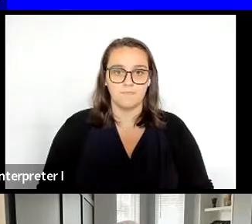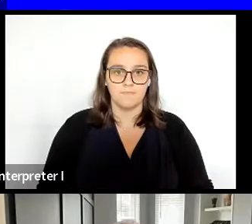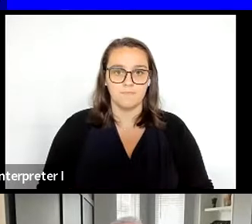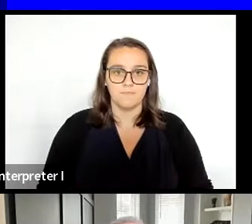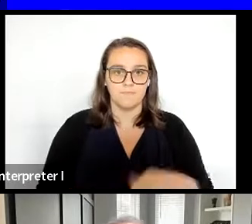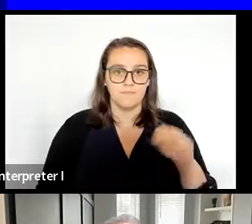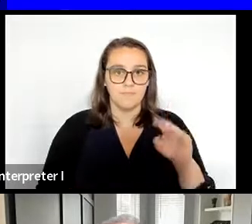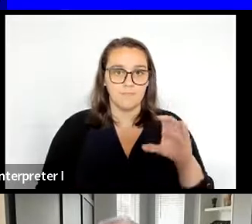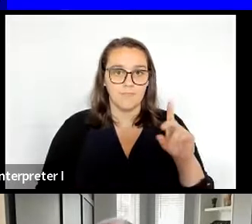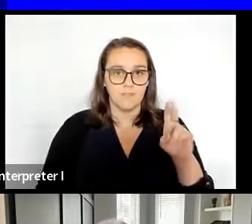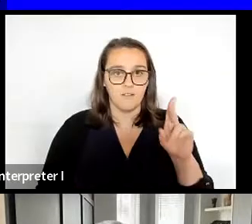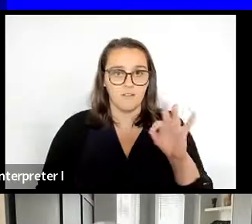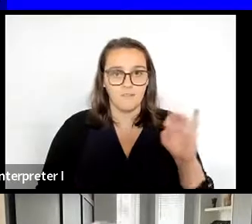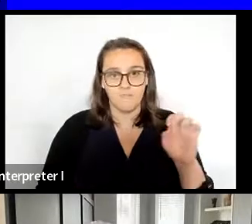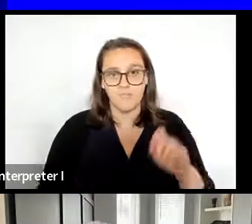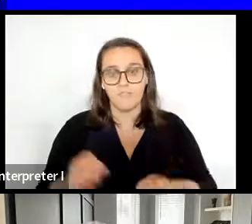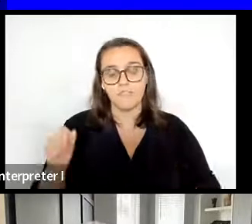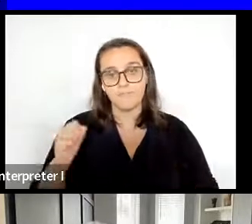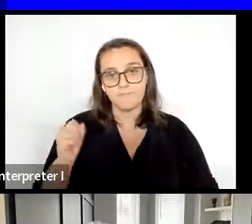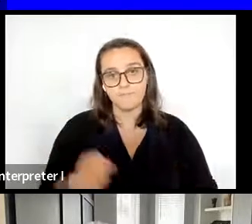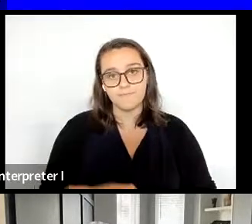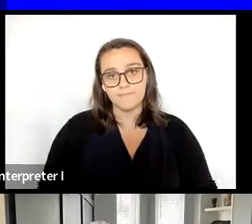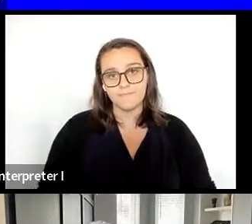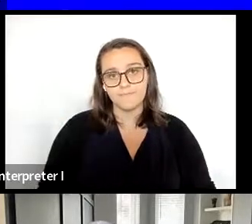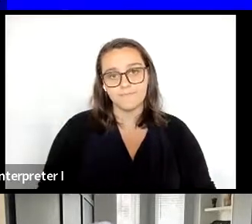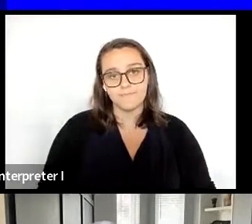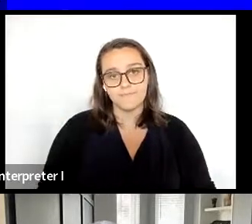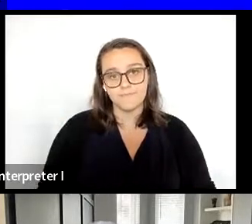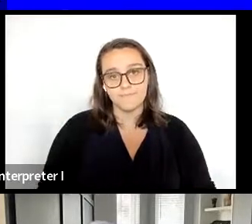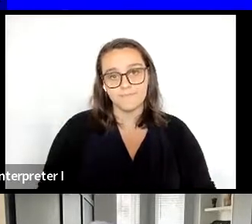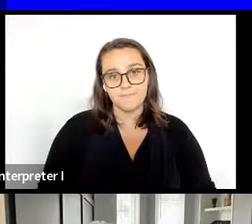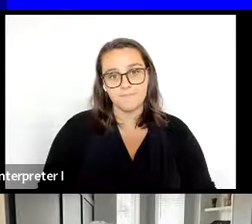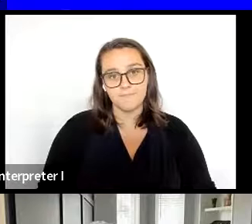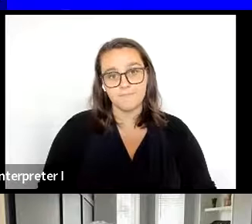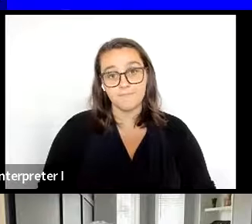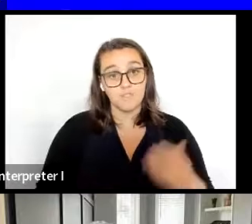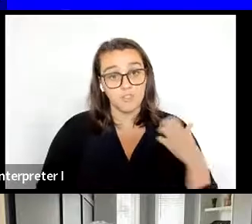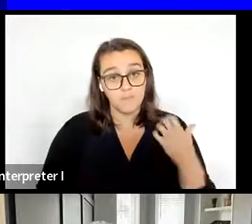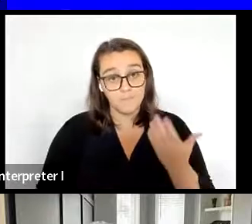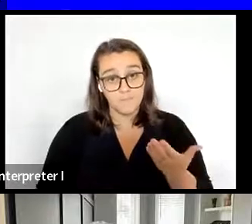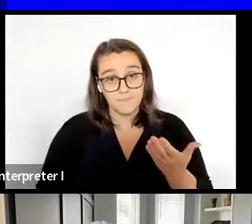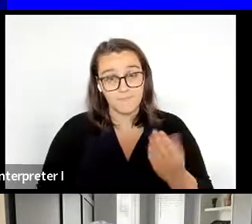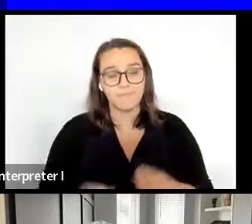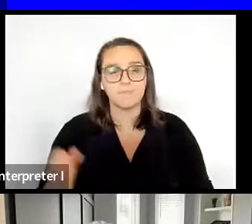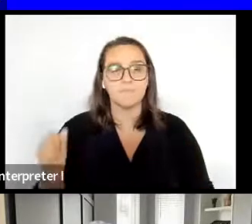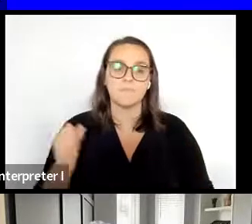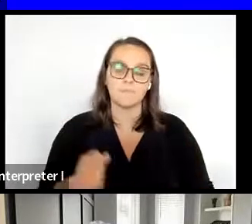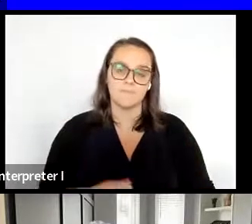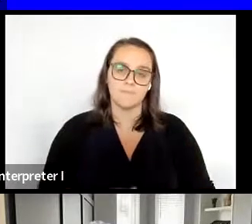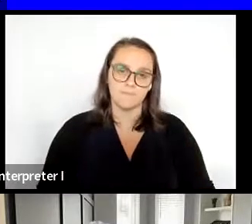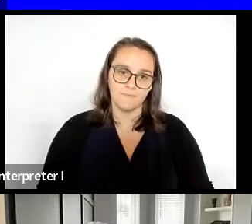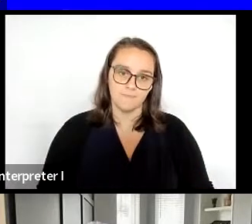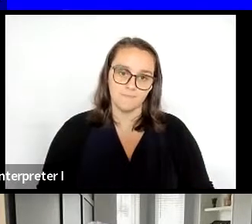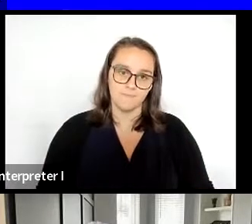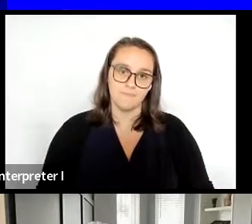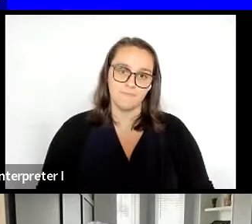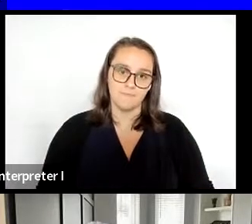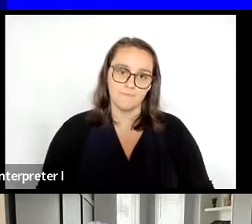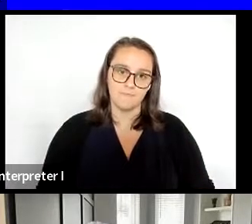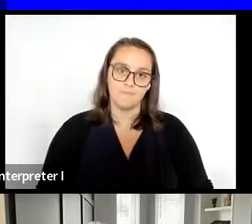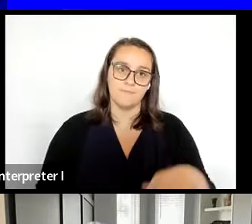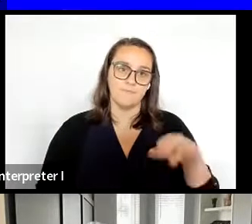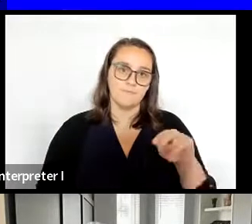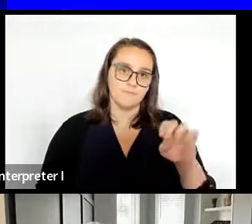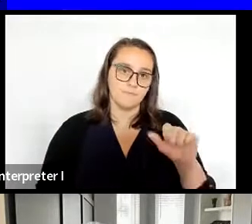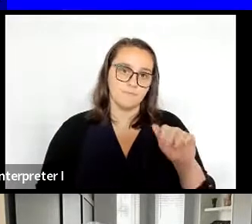Councilmember McDuffie. Yes. Councilmember McDuffie votes yes. Chairman Mendelson. Yes. Chairman Mendelson votes yes. Councilmember